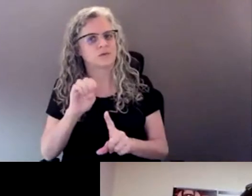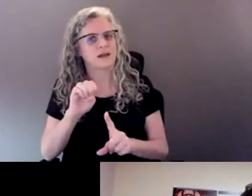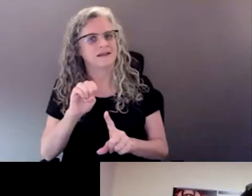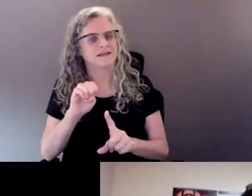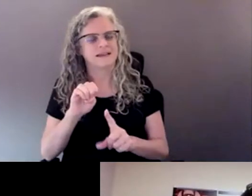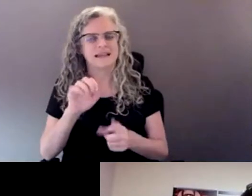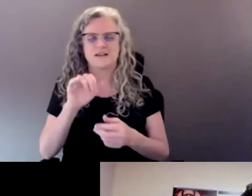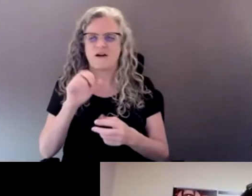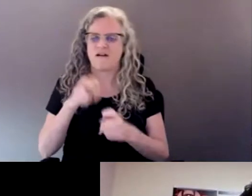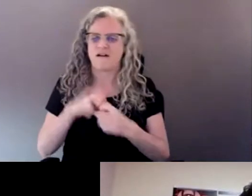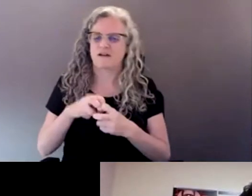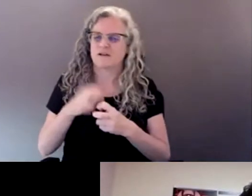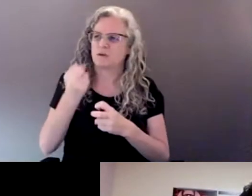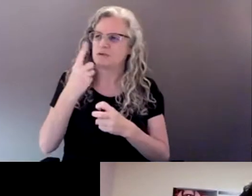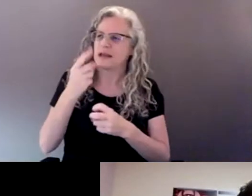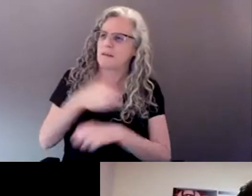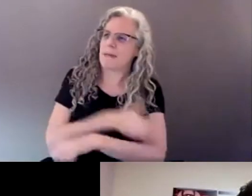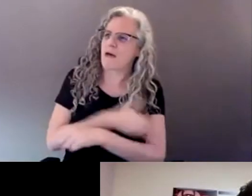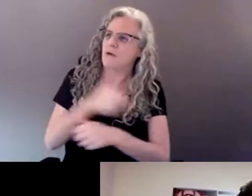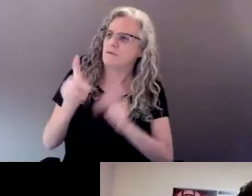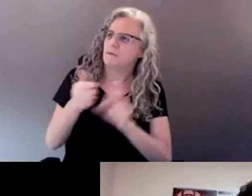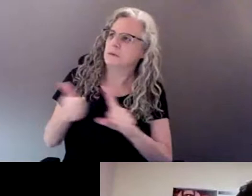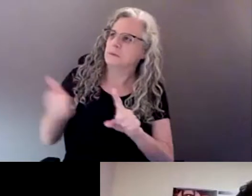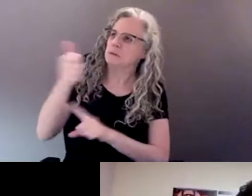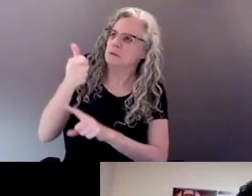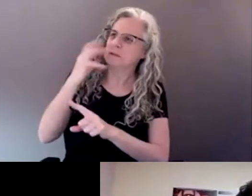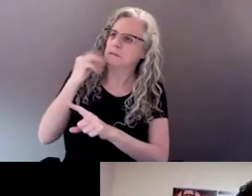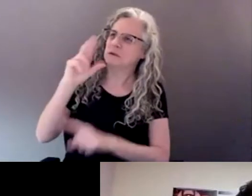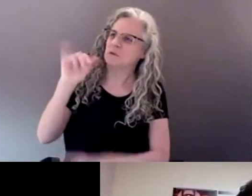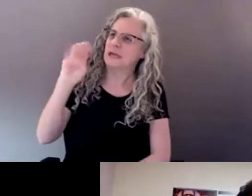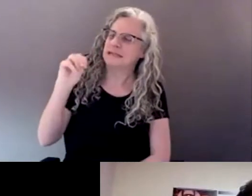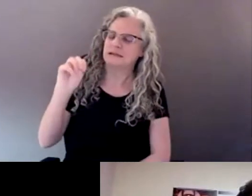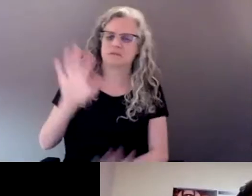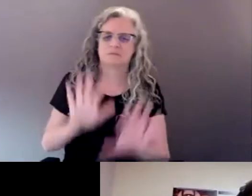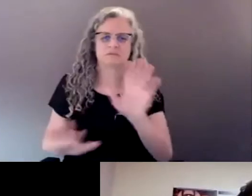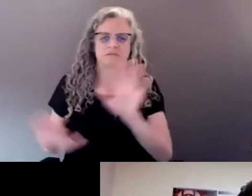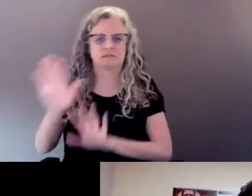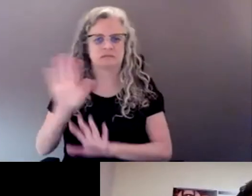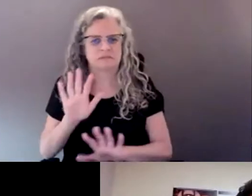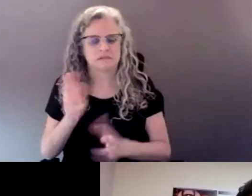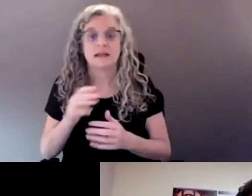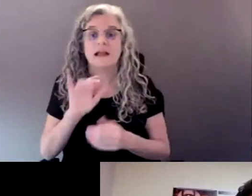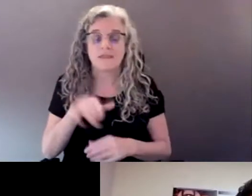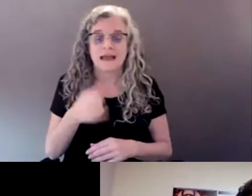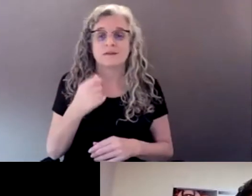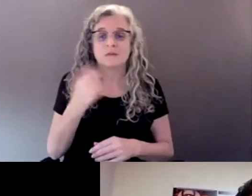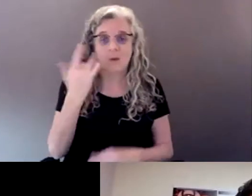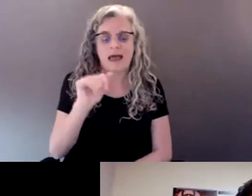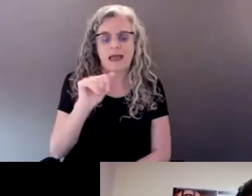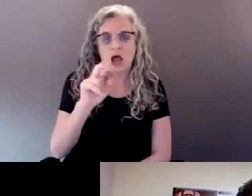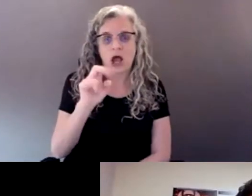being racialized is very difficult. And I think that's the problem today. That's one of the reasons why Hannah Arendt says, you